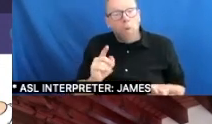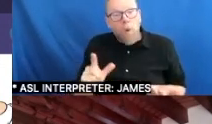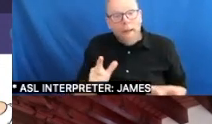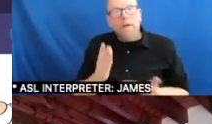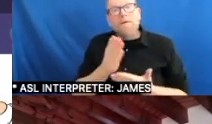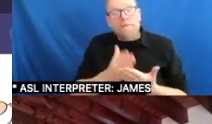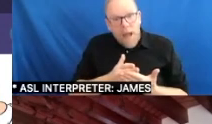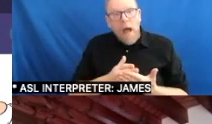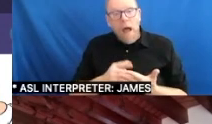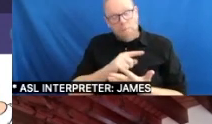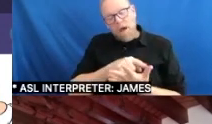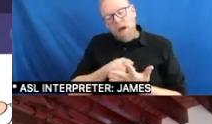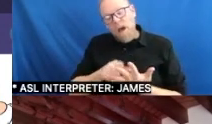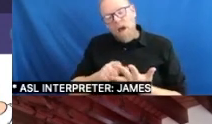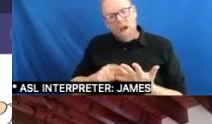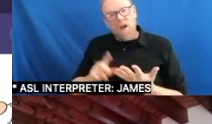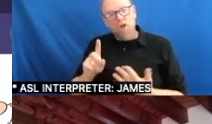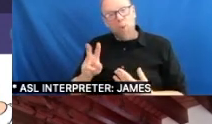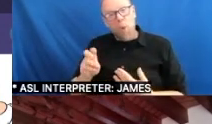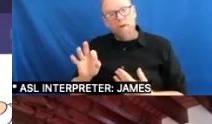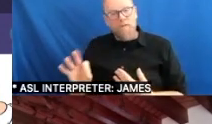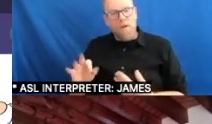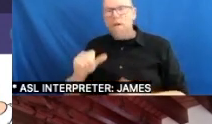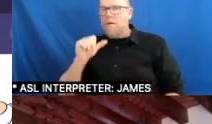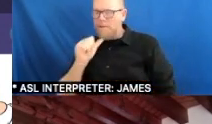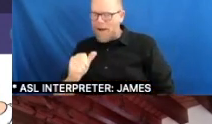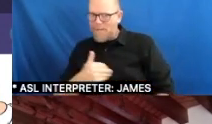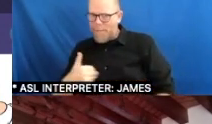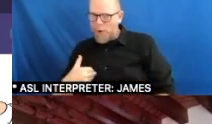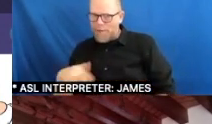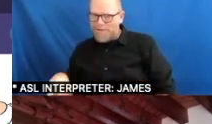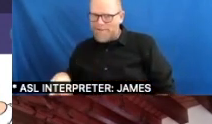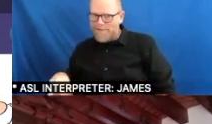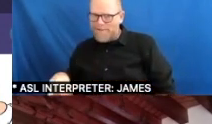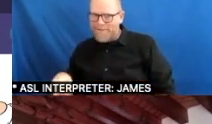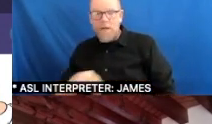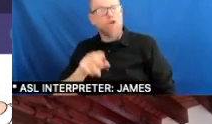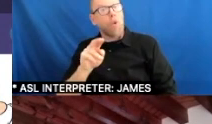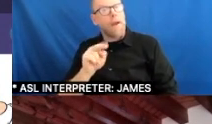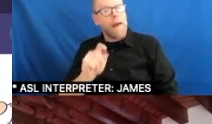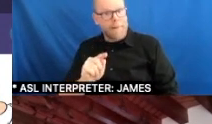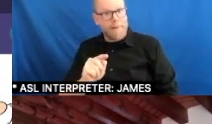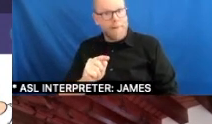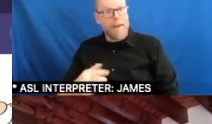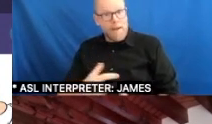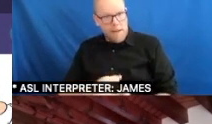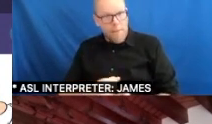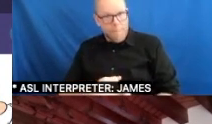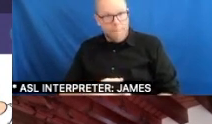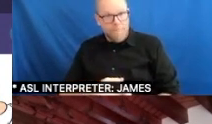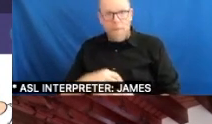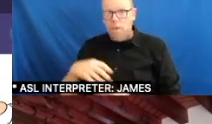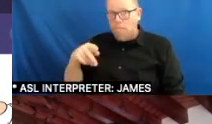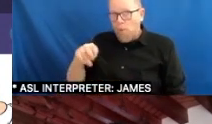were not members of the cooperative yet. So the net income generated by them, the profits,